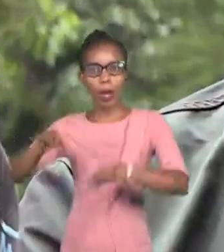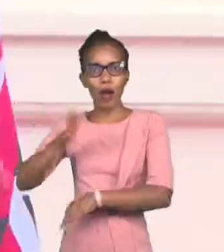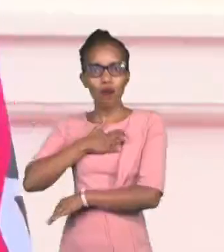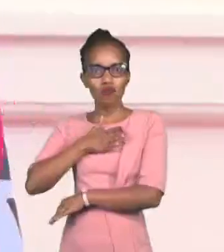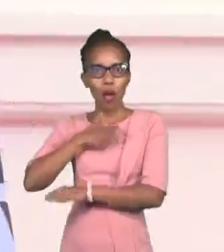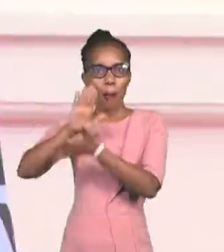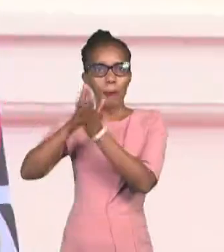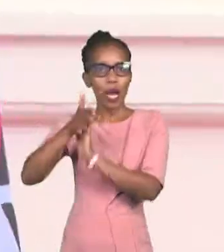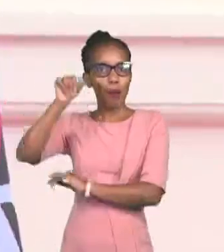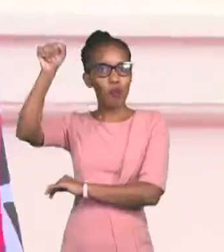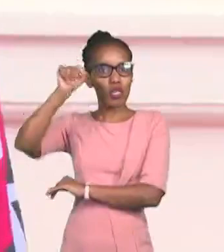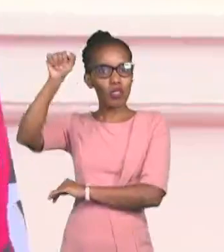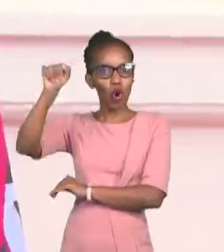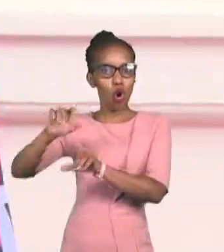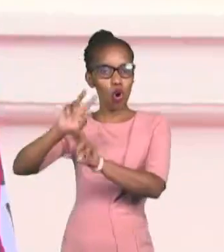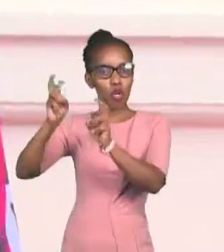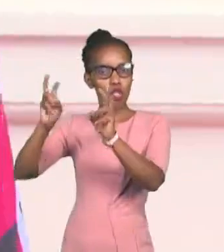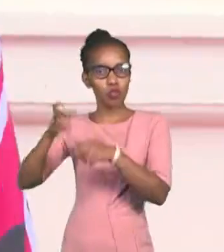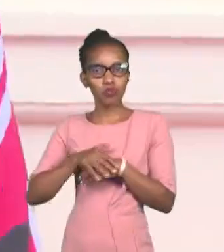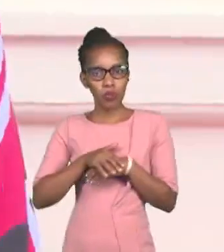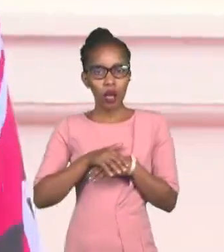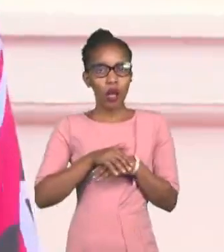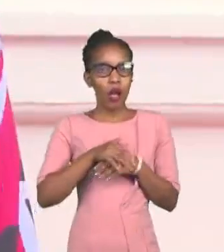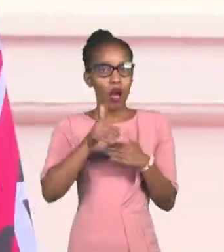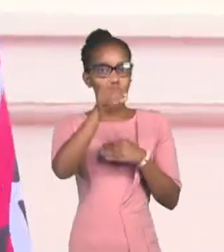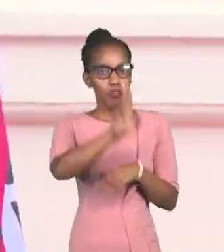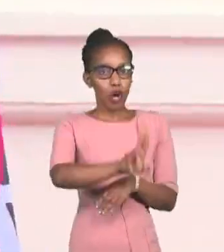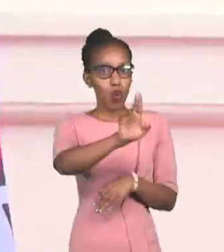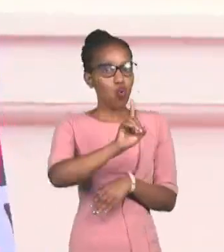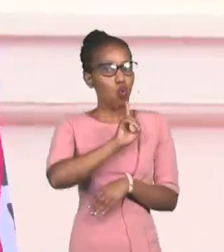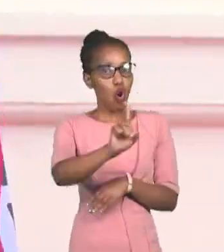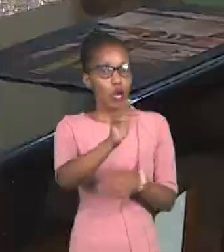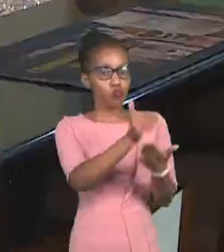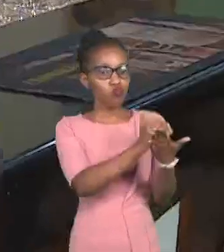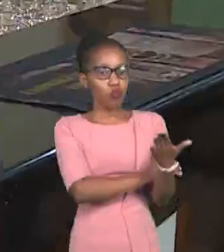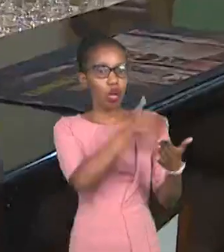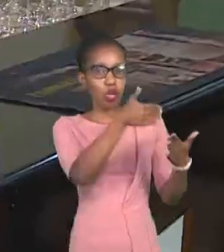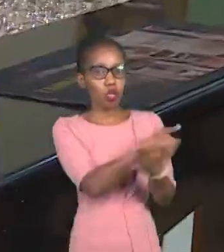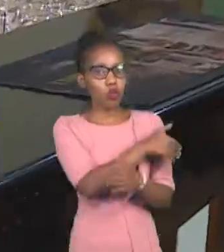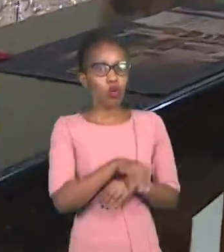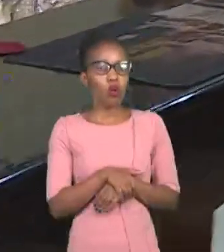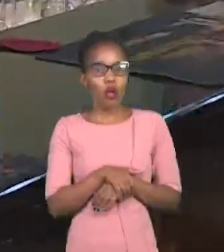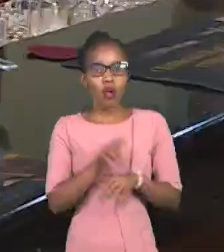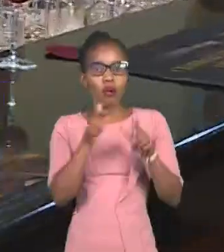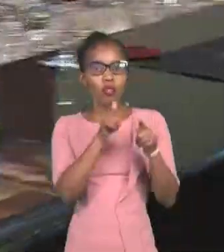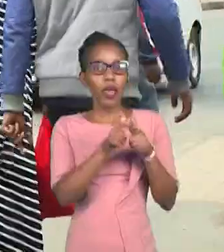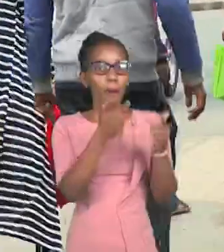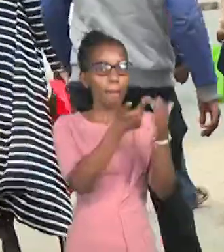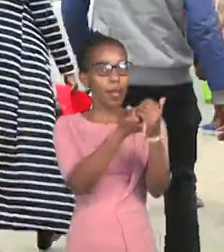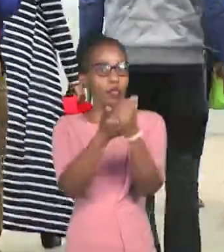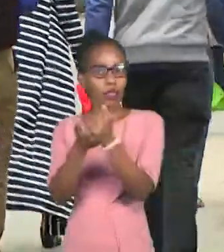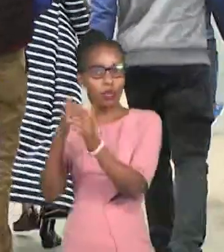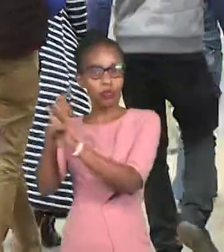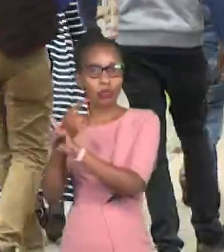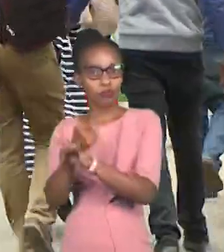state. Following the presidential order on imposing new COVID-19 measures that has since been contested by stakeholders of various sectors